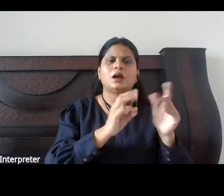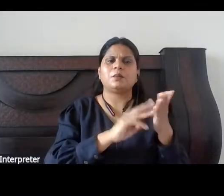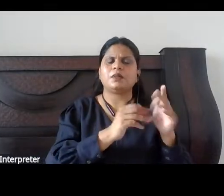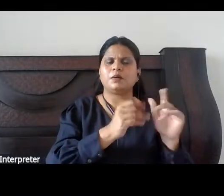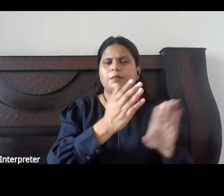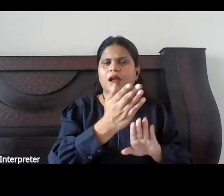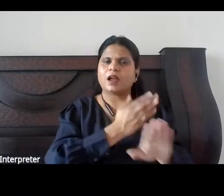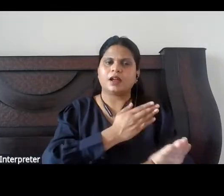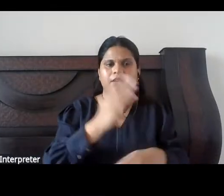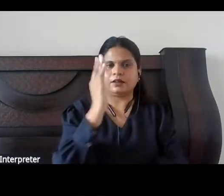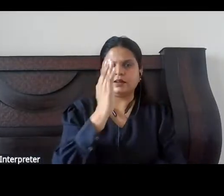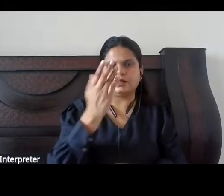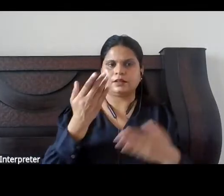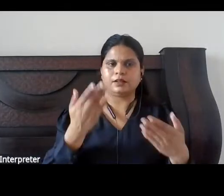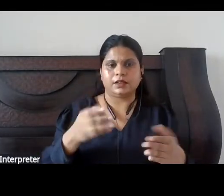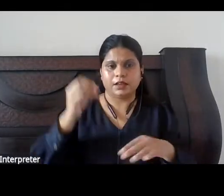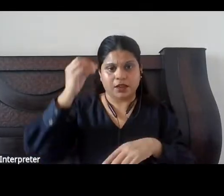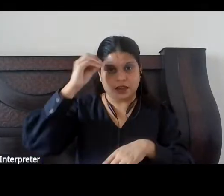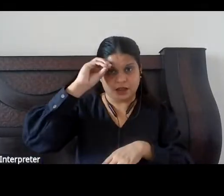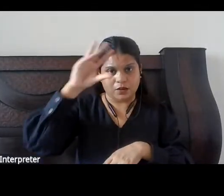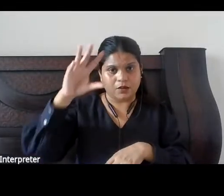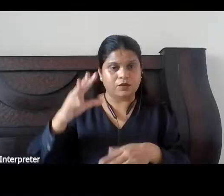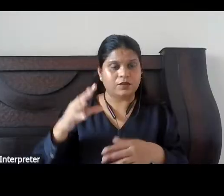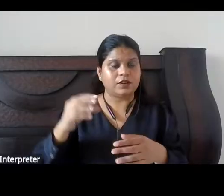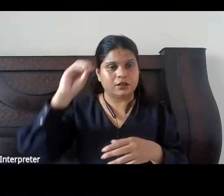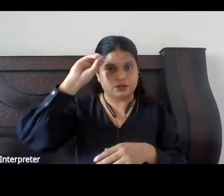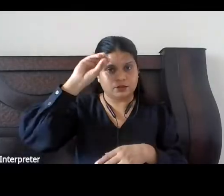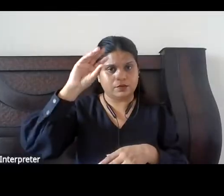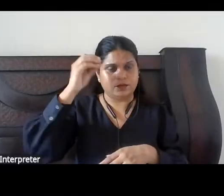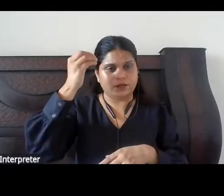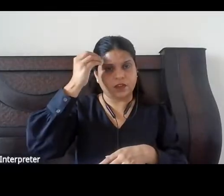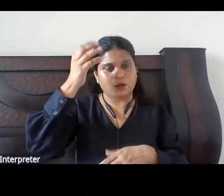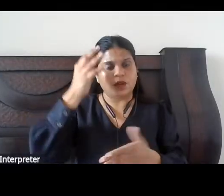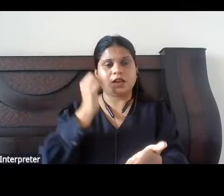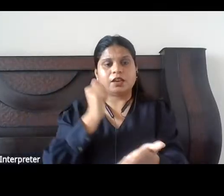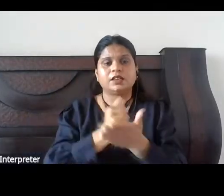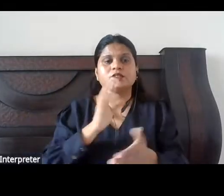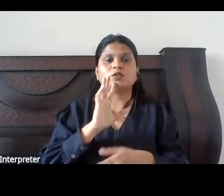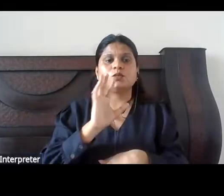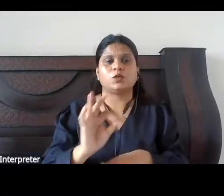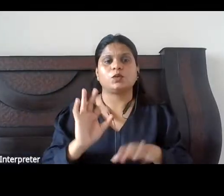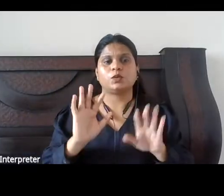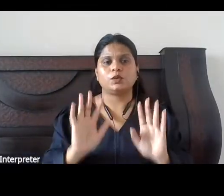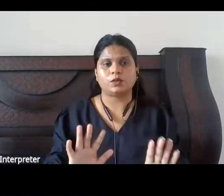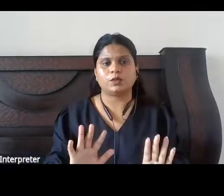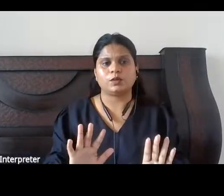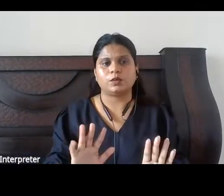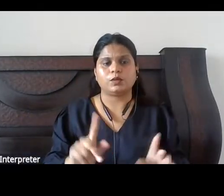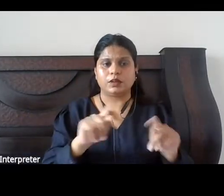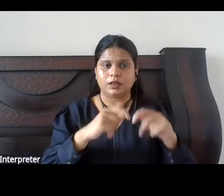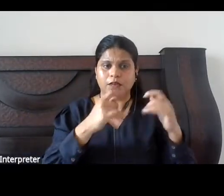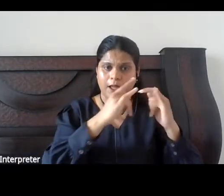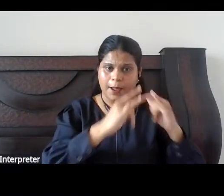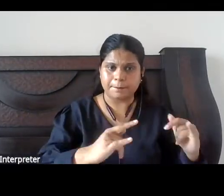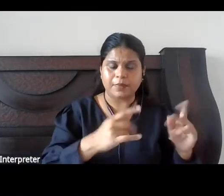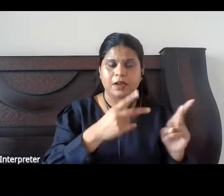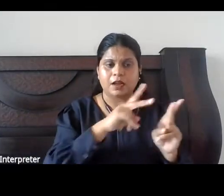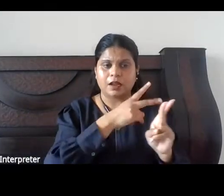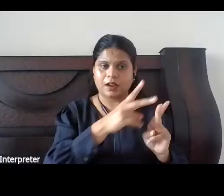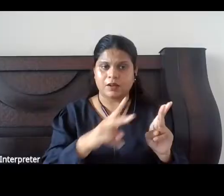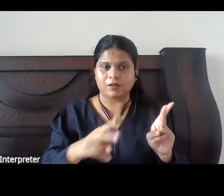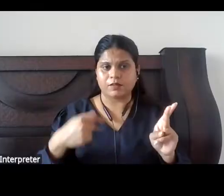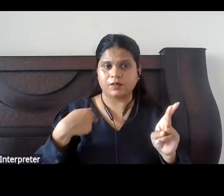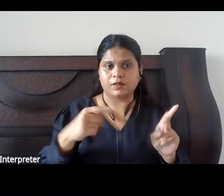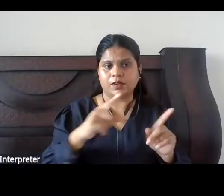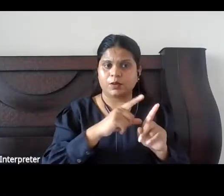about that raising awareness is absolutely crucial. So they are campaigns that need to run parallel to the campus.